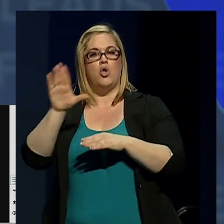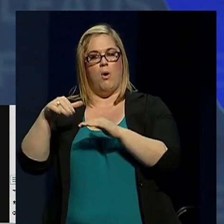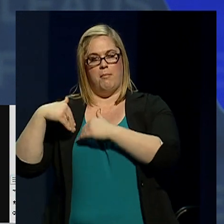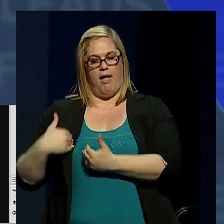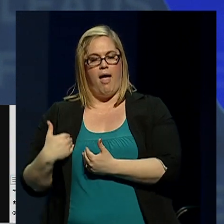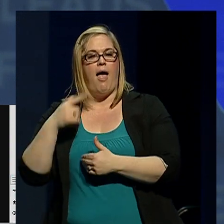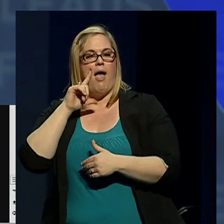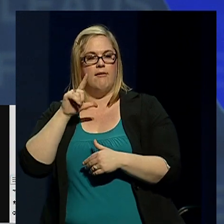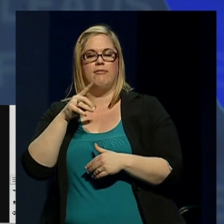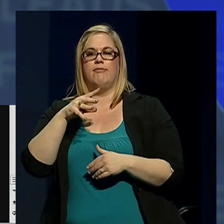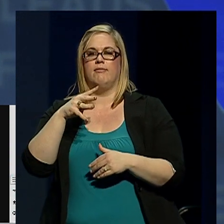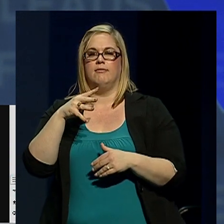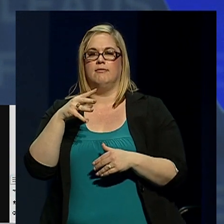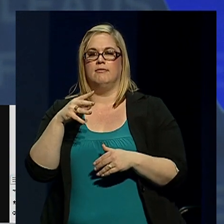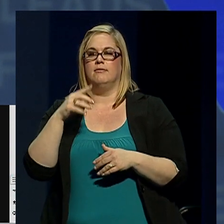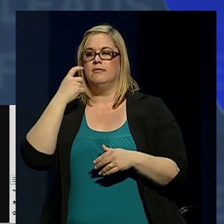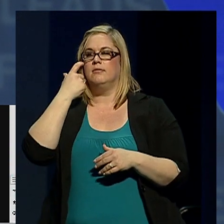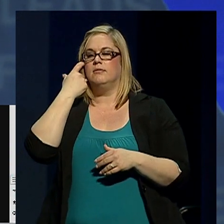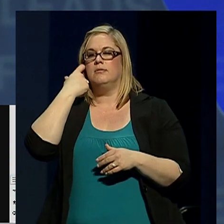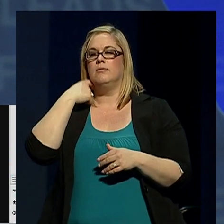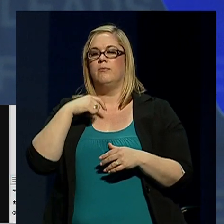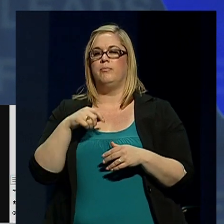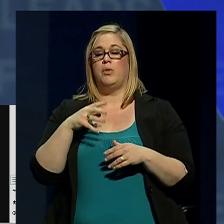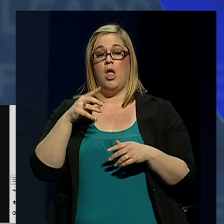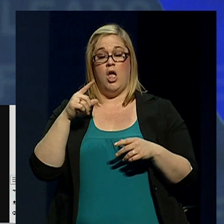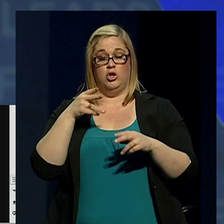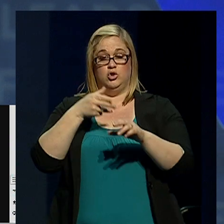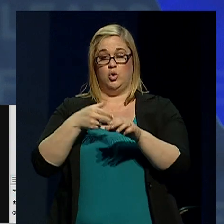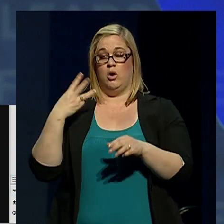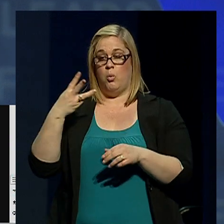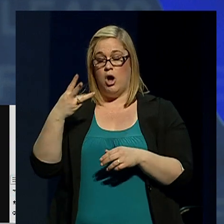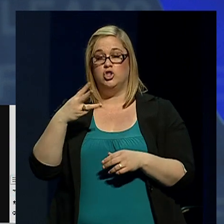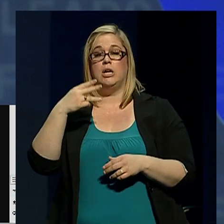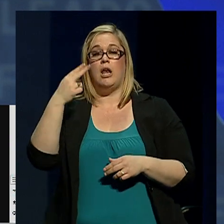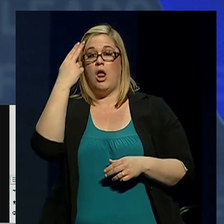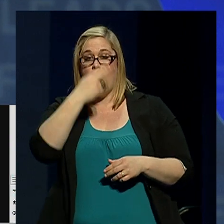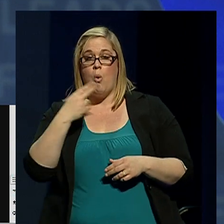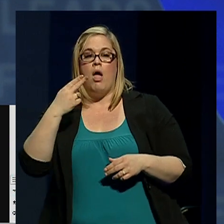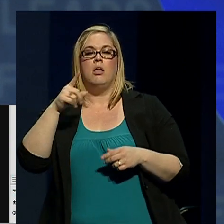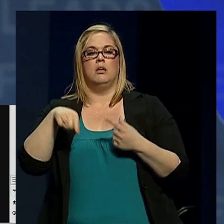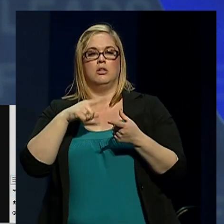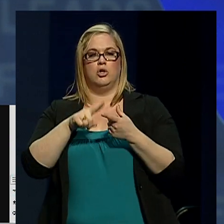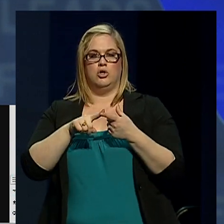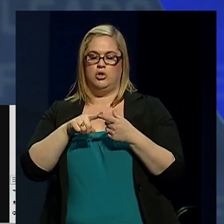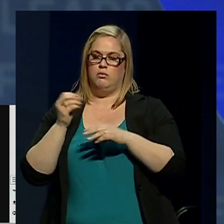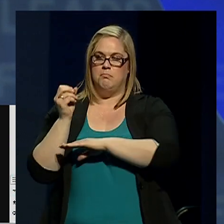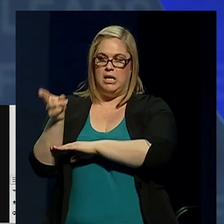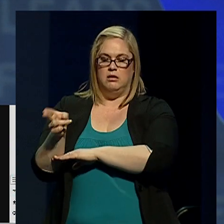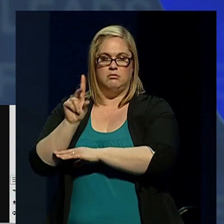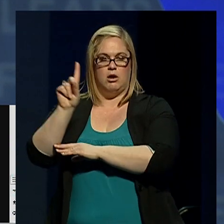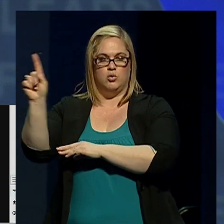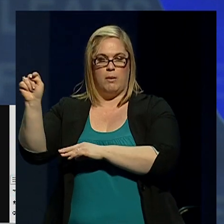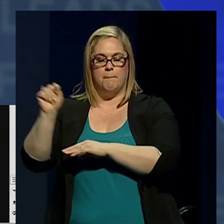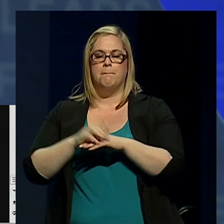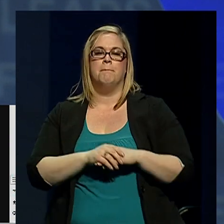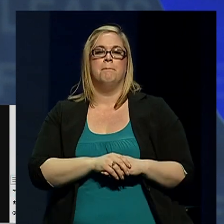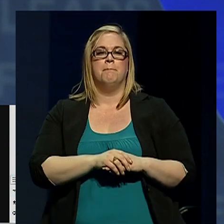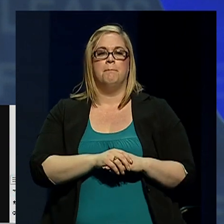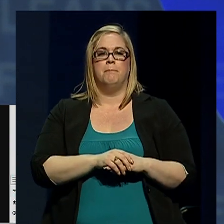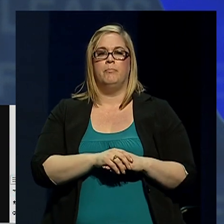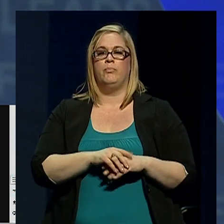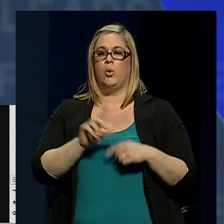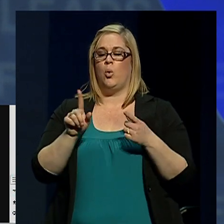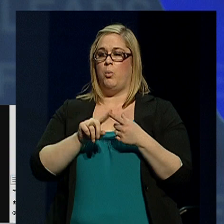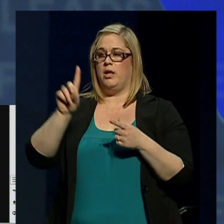state's attorneys in Washington State and Hawaii to beat him back. When Donald Trump threatened